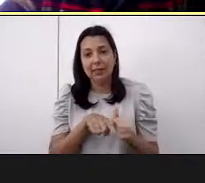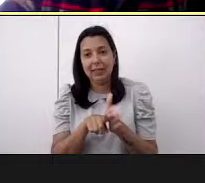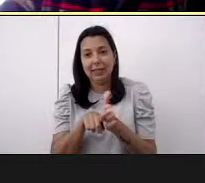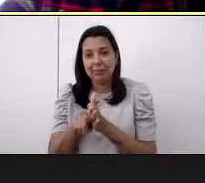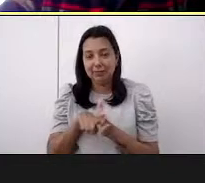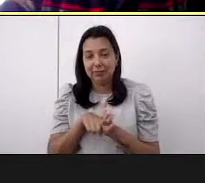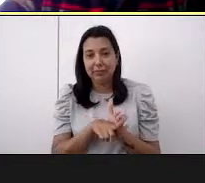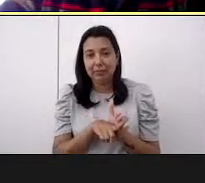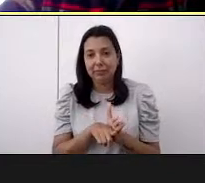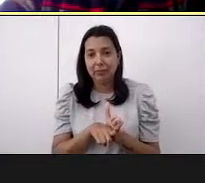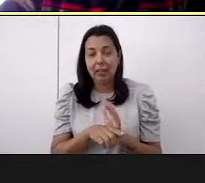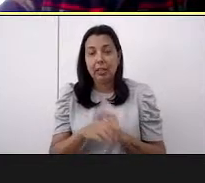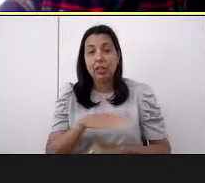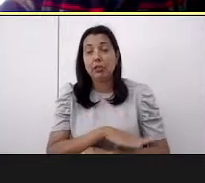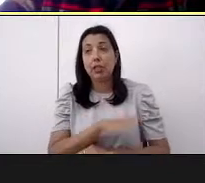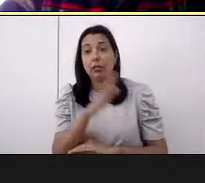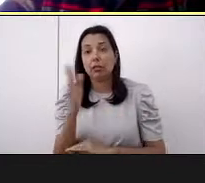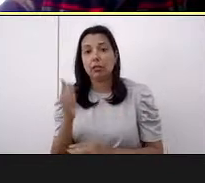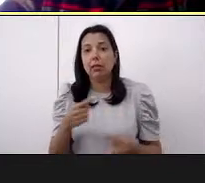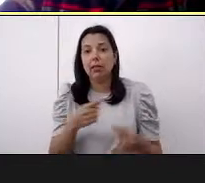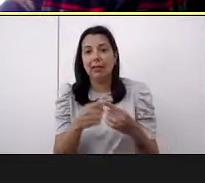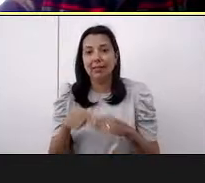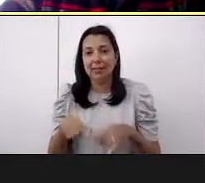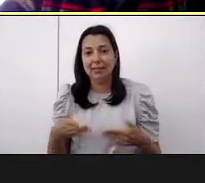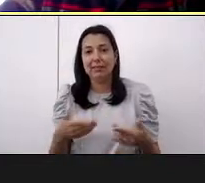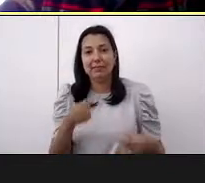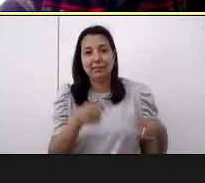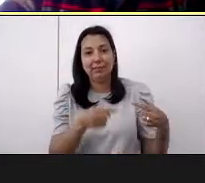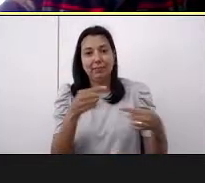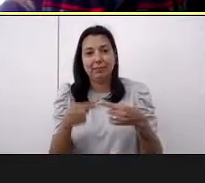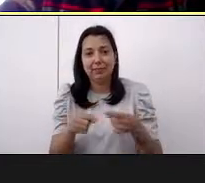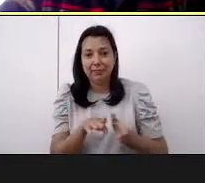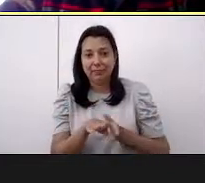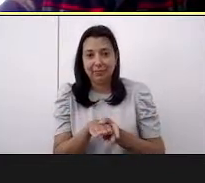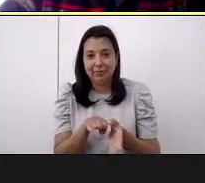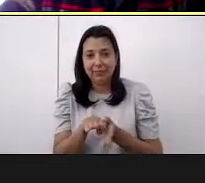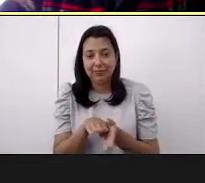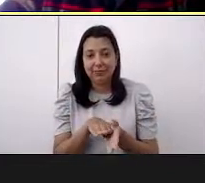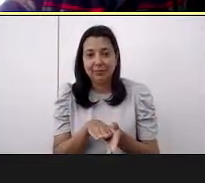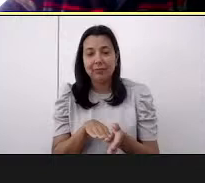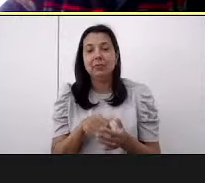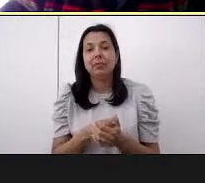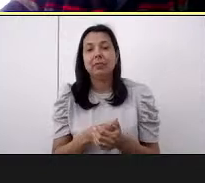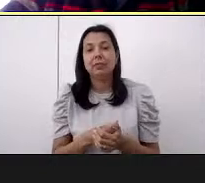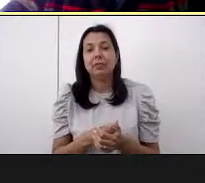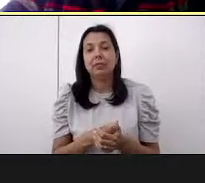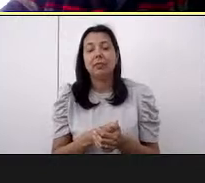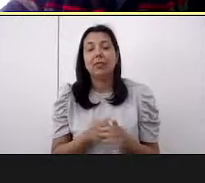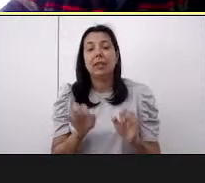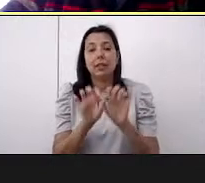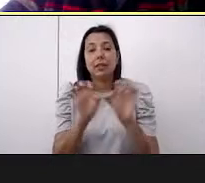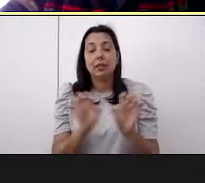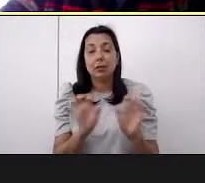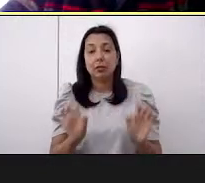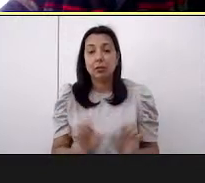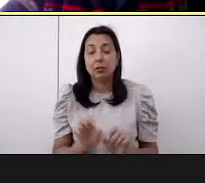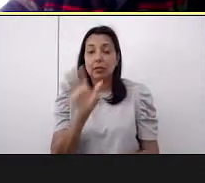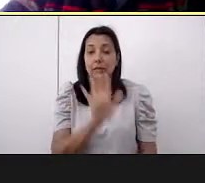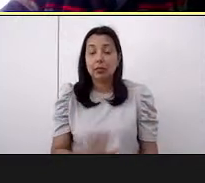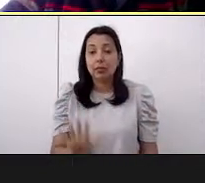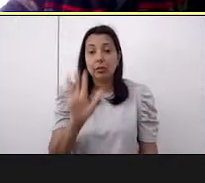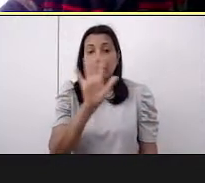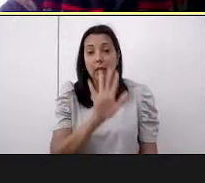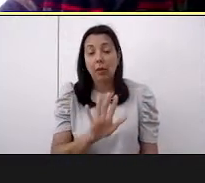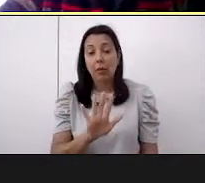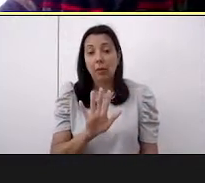frameworks are more oriented towards setting up governance structures and deliberative processes than towards defining